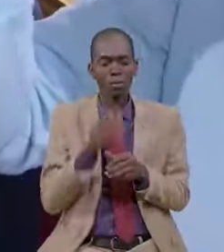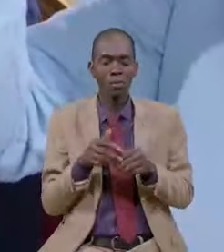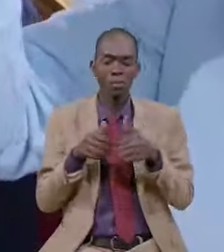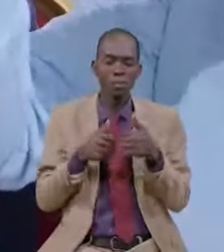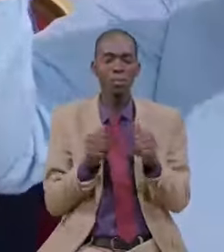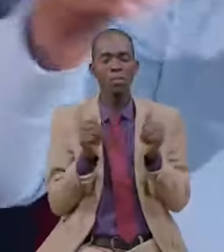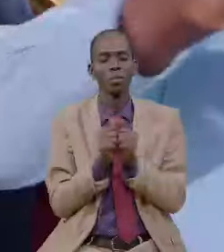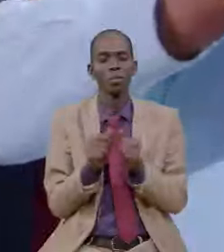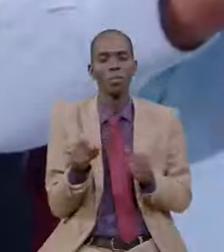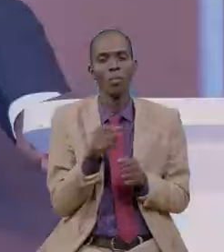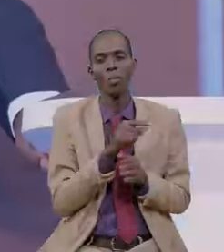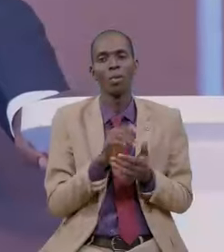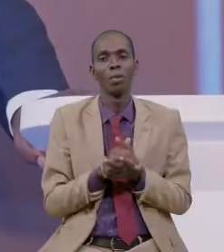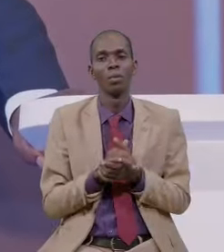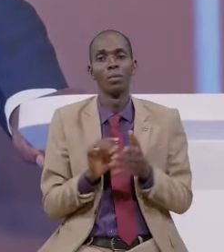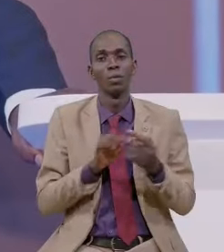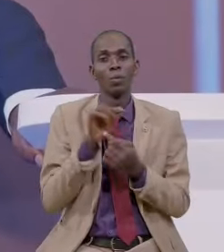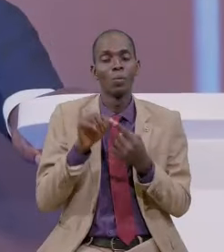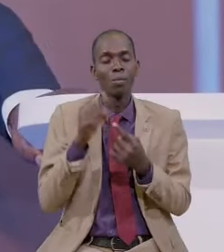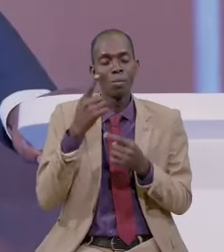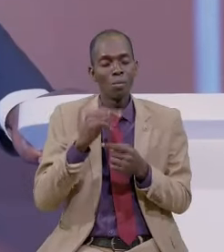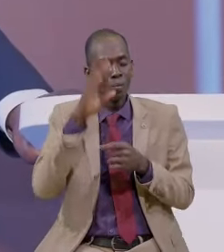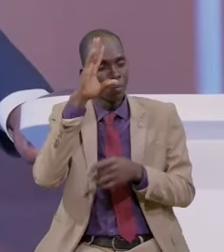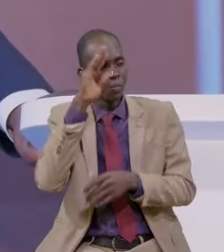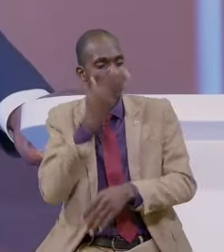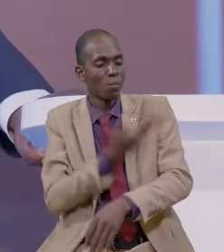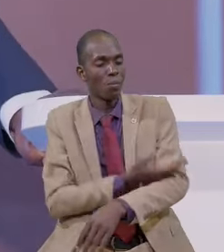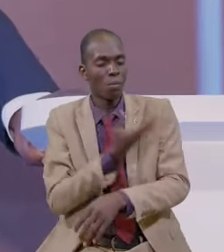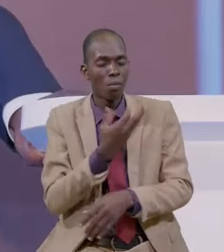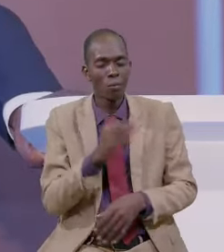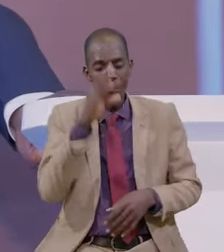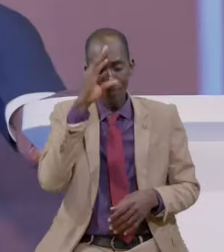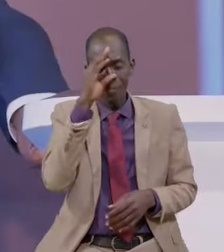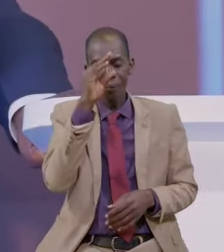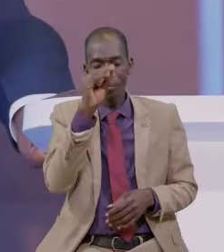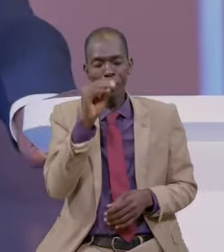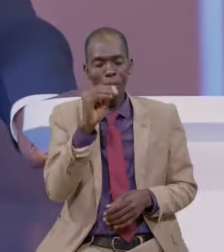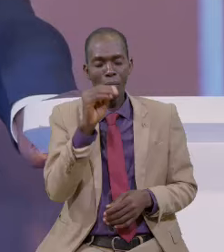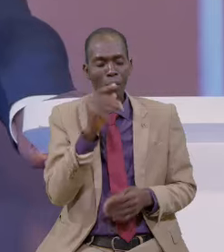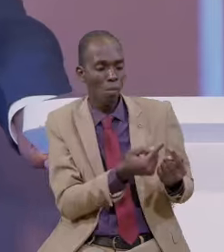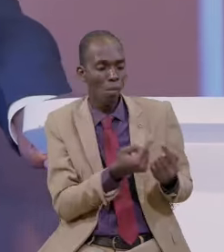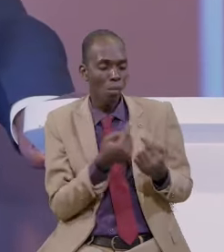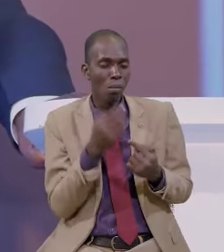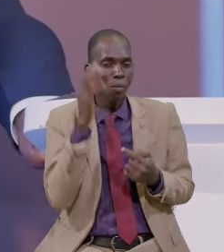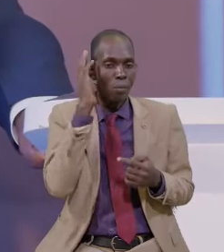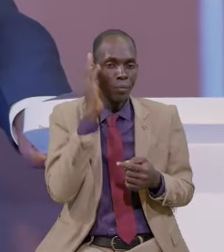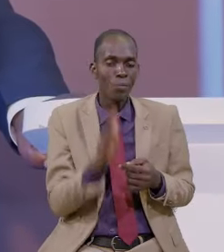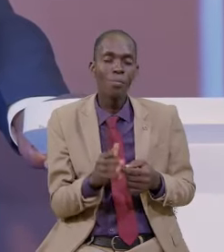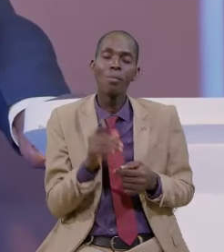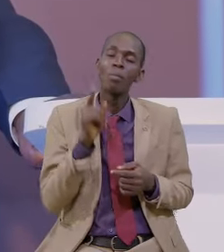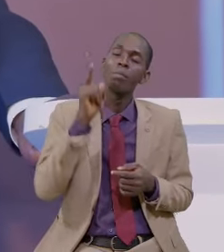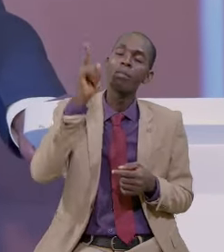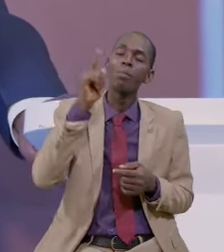When the Son of Man cometh, shall he find faith on the